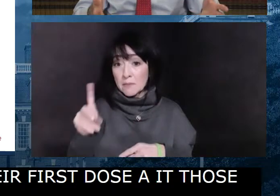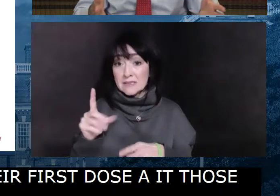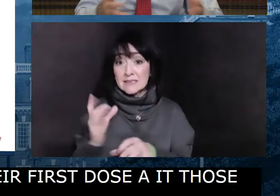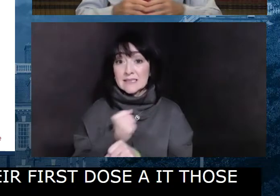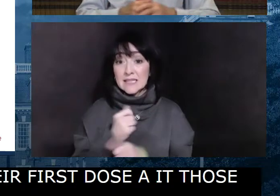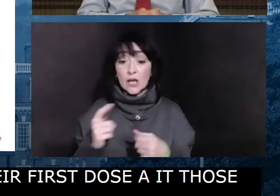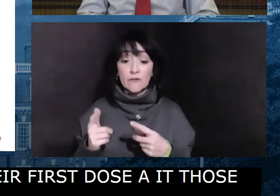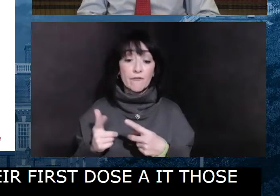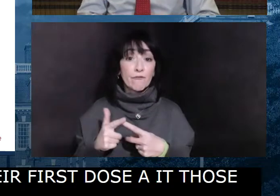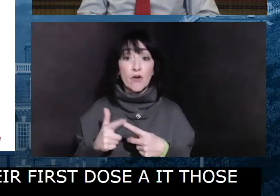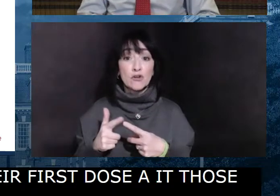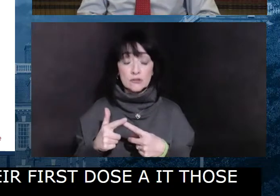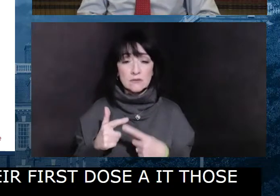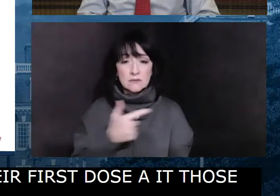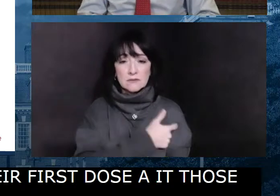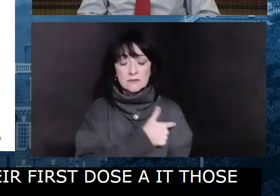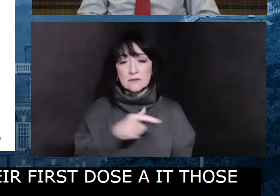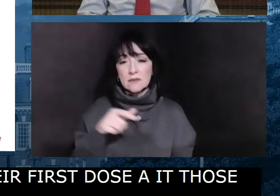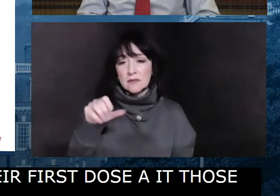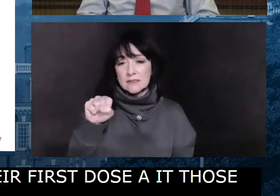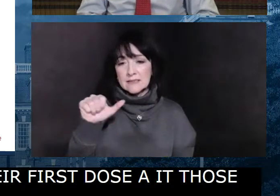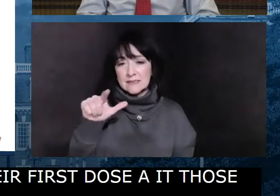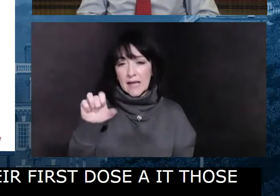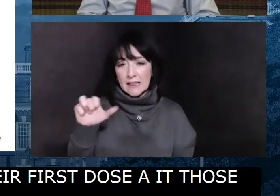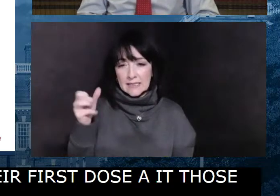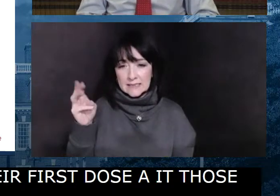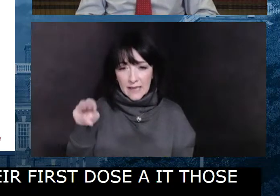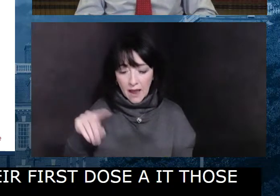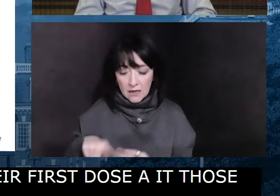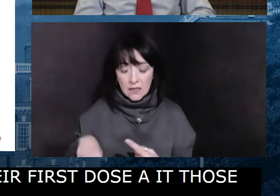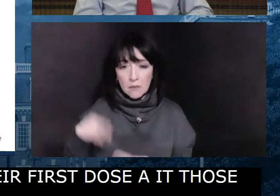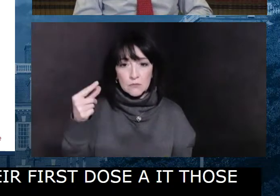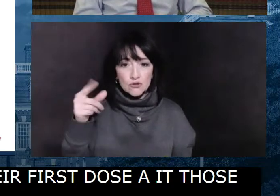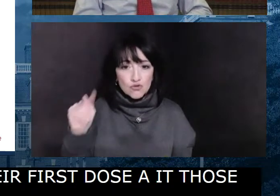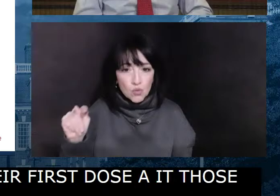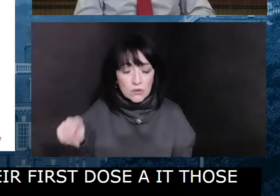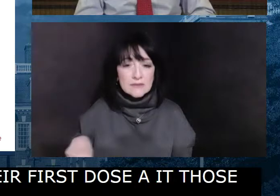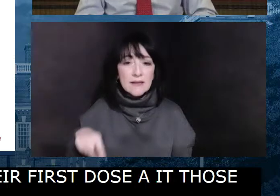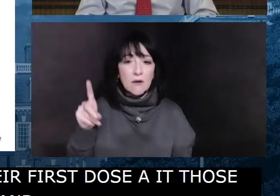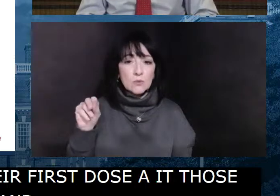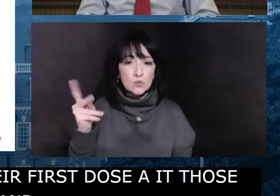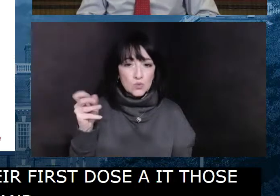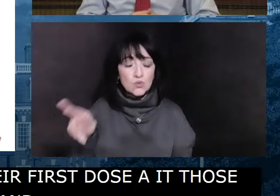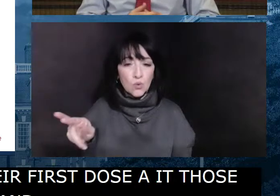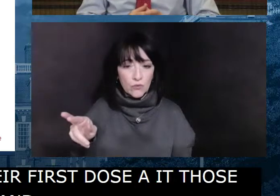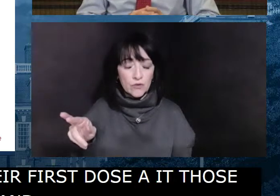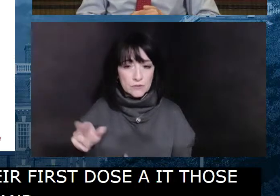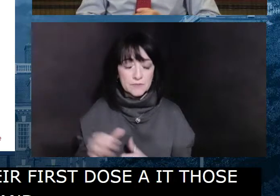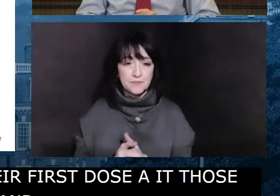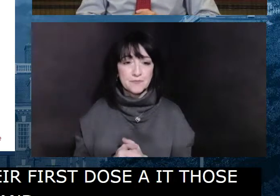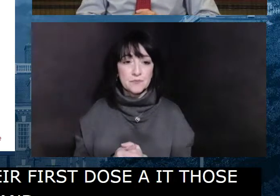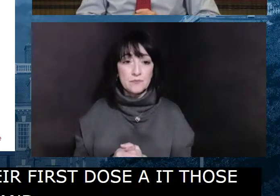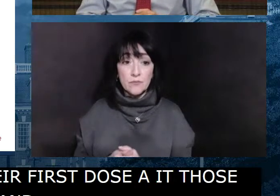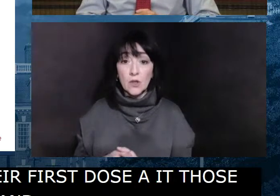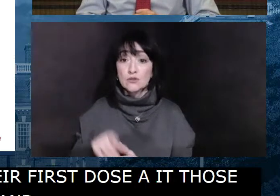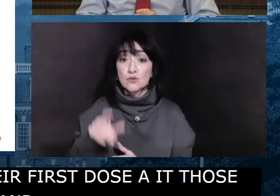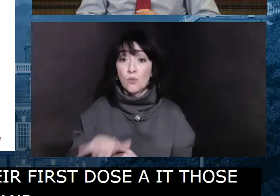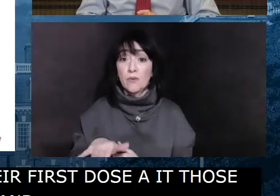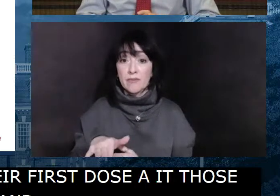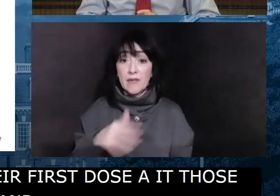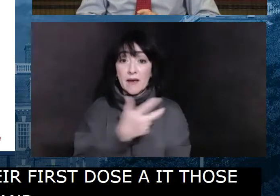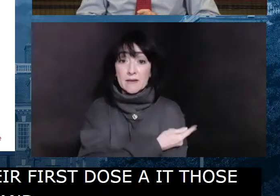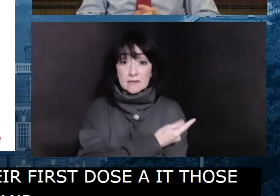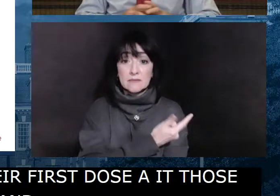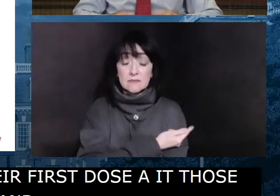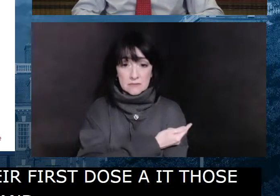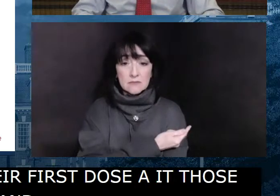is an opportunity made available by the federal government using our supply to really